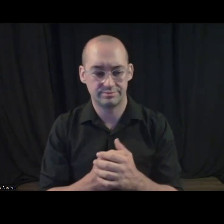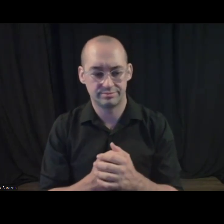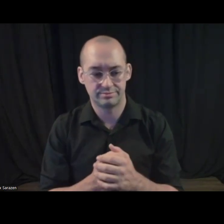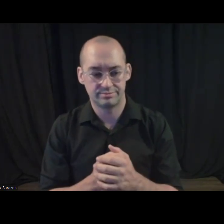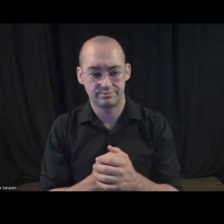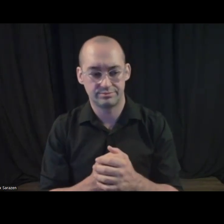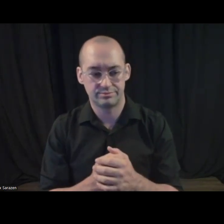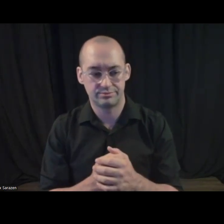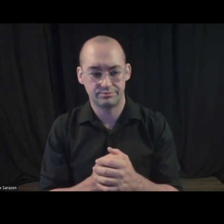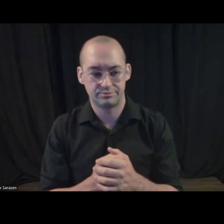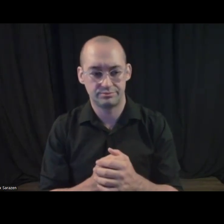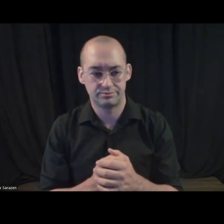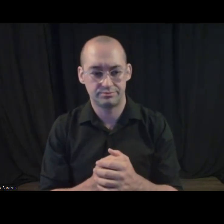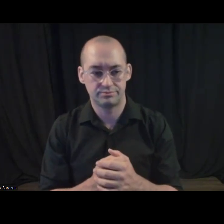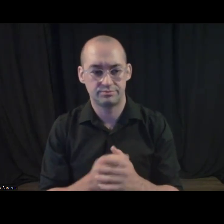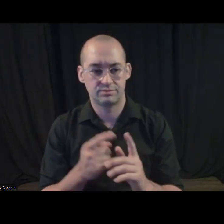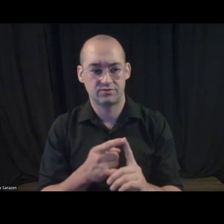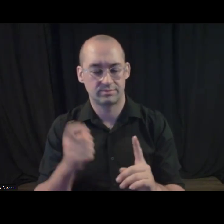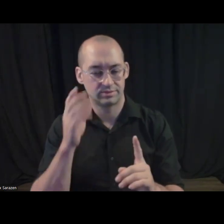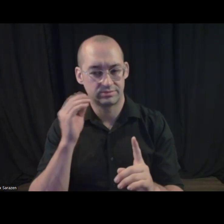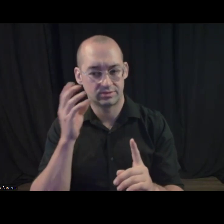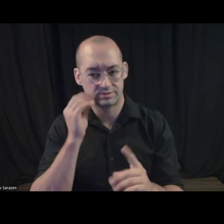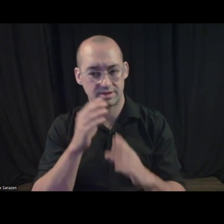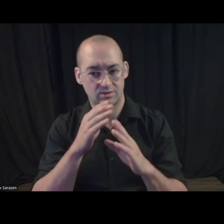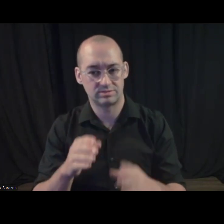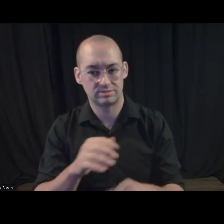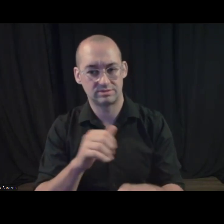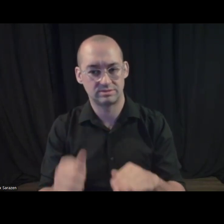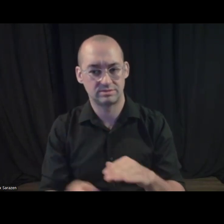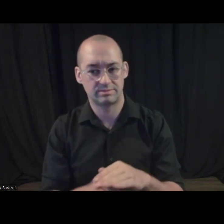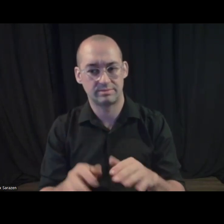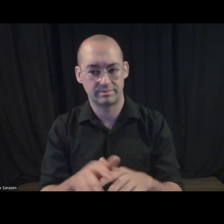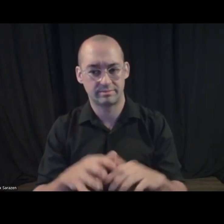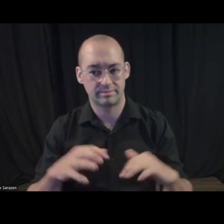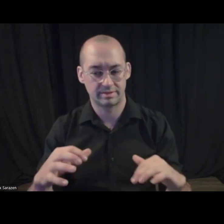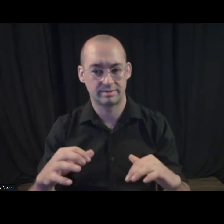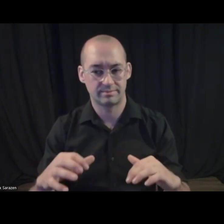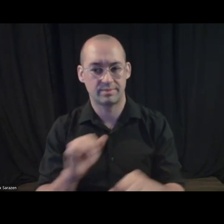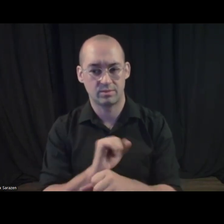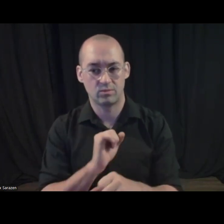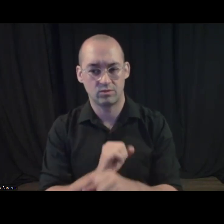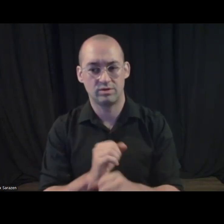But from kind of our experience of the housing subcommittee of the folks who are working directly with individuals,